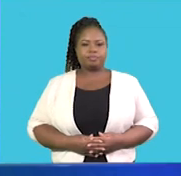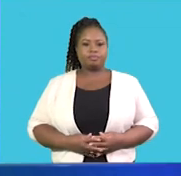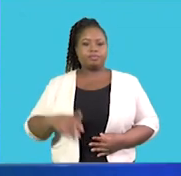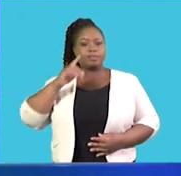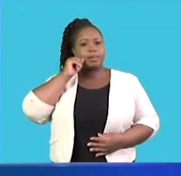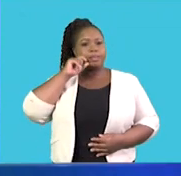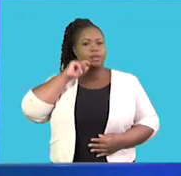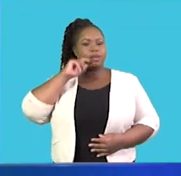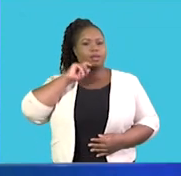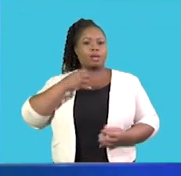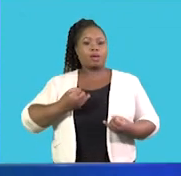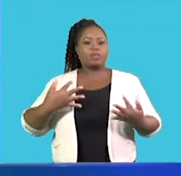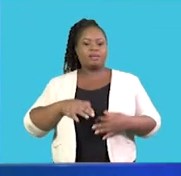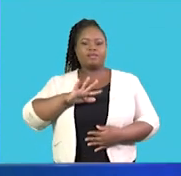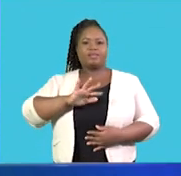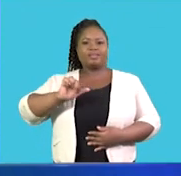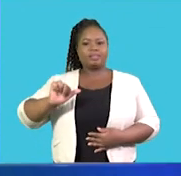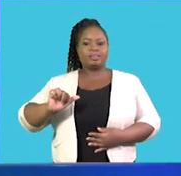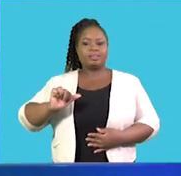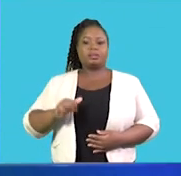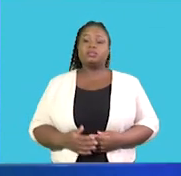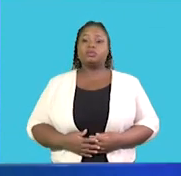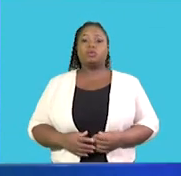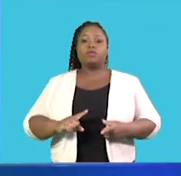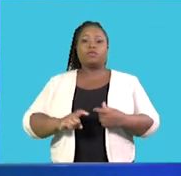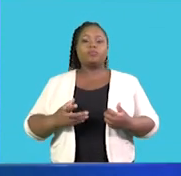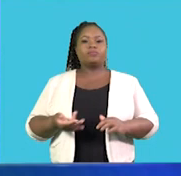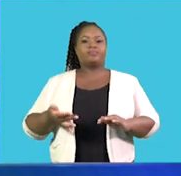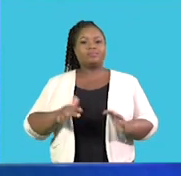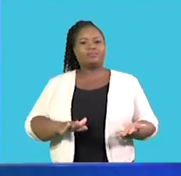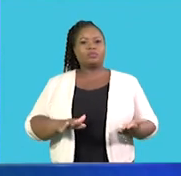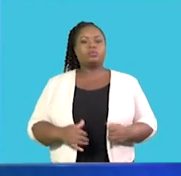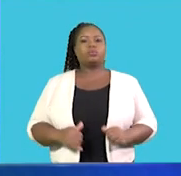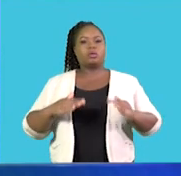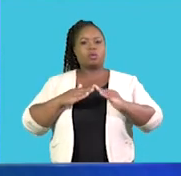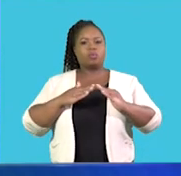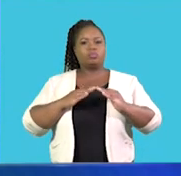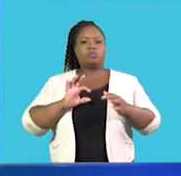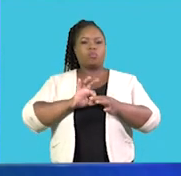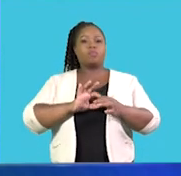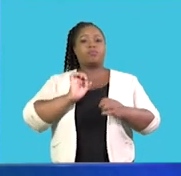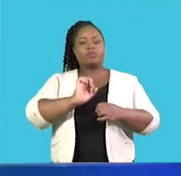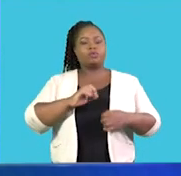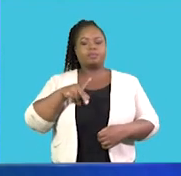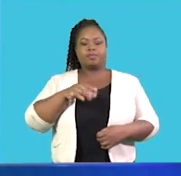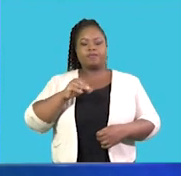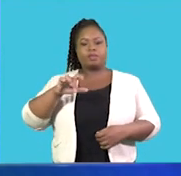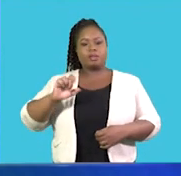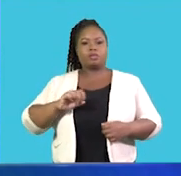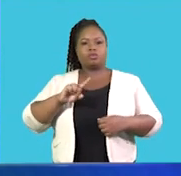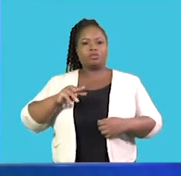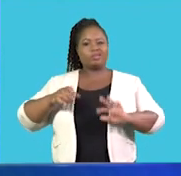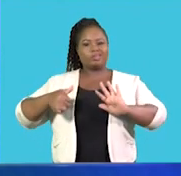Indoda eneminyaka engamashumi amahlanu anesithandathu ubudala ibhubhele kumlilo wendlu yosapho lwayo ePimville zone 6